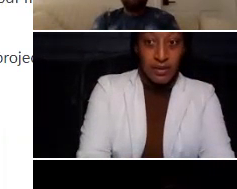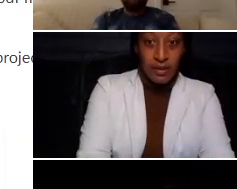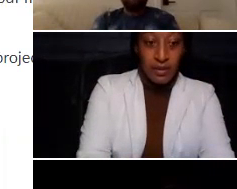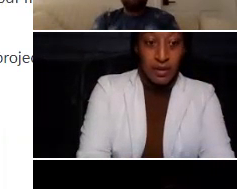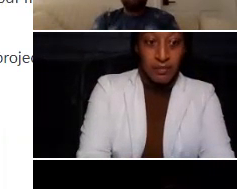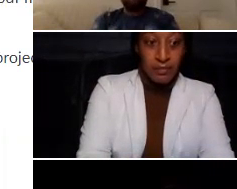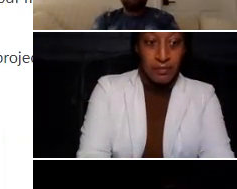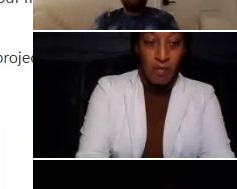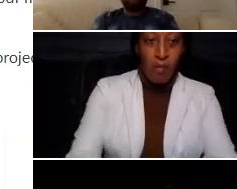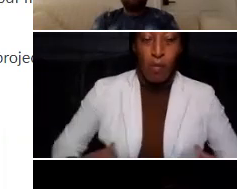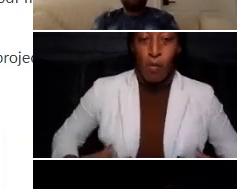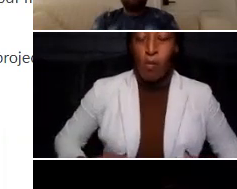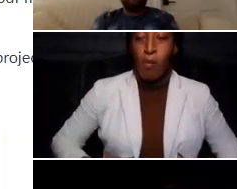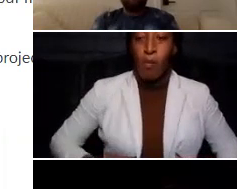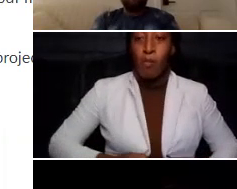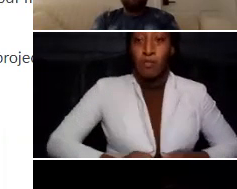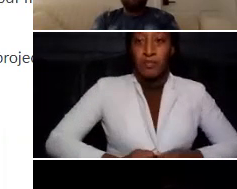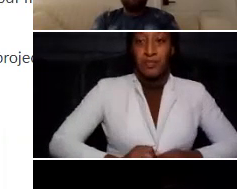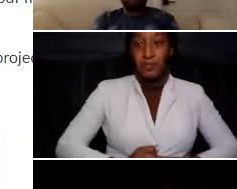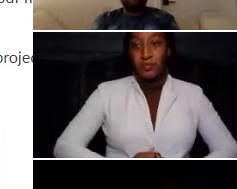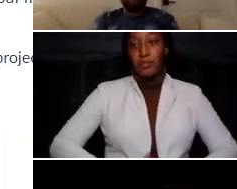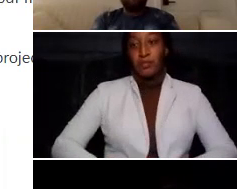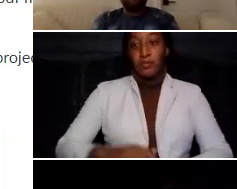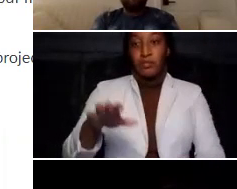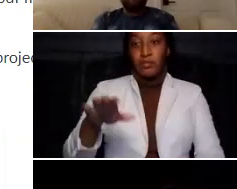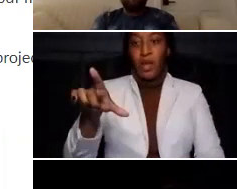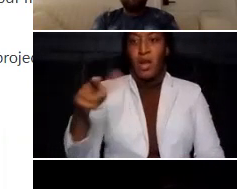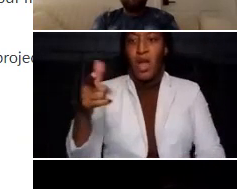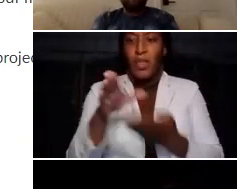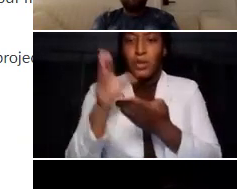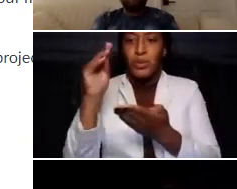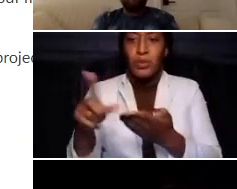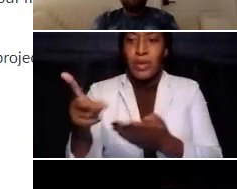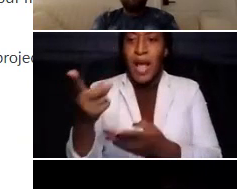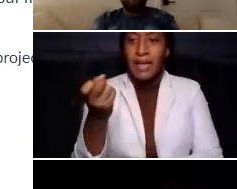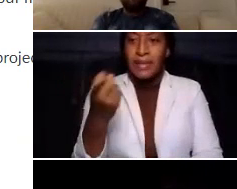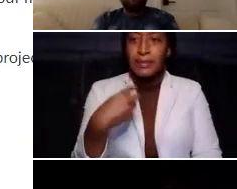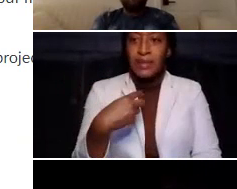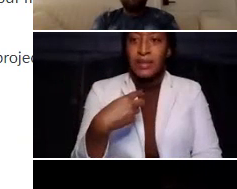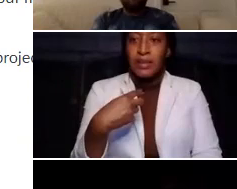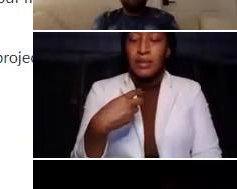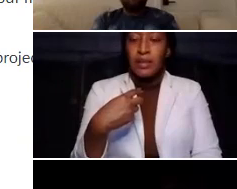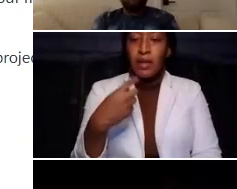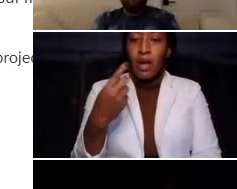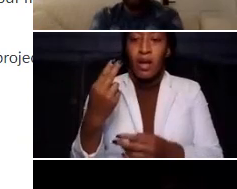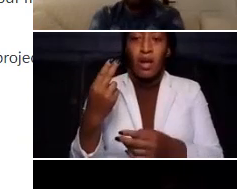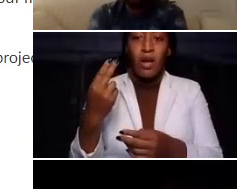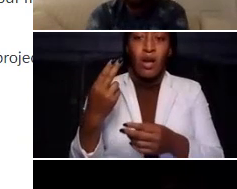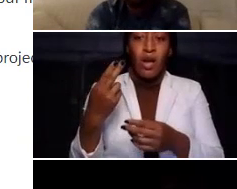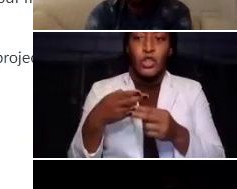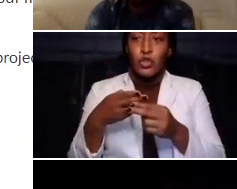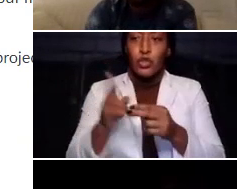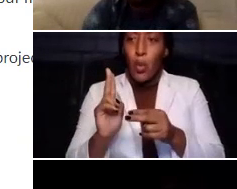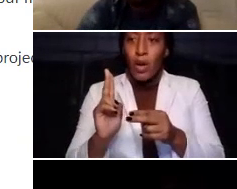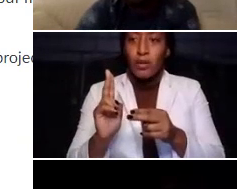Yes, it looks good. Okay, and there was another student who asked me to kind of give a quick rundown